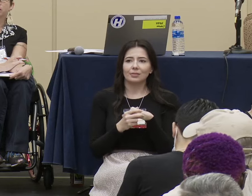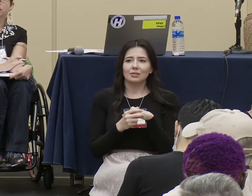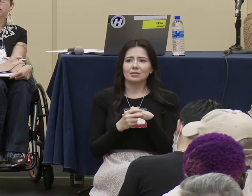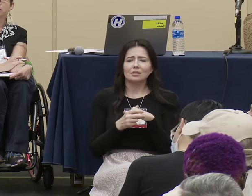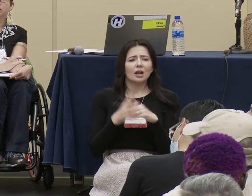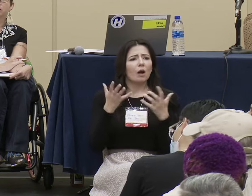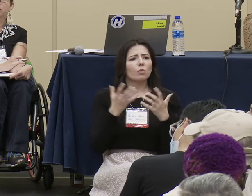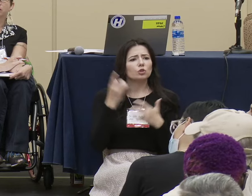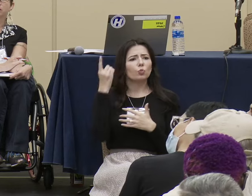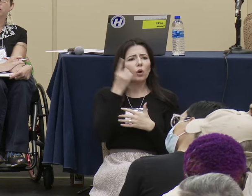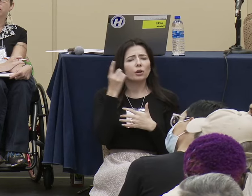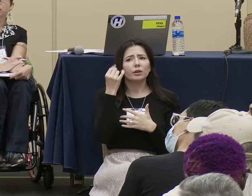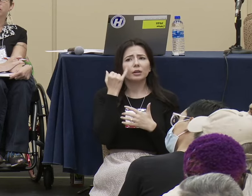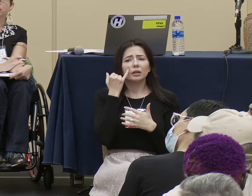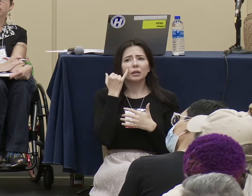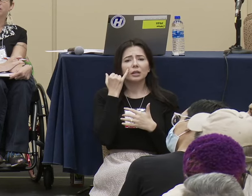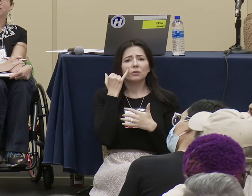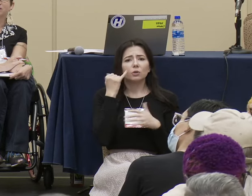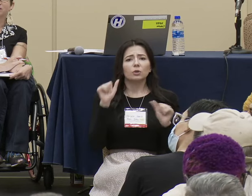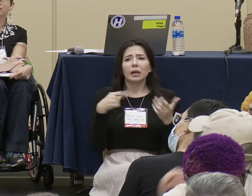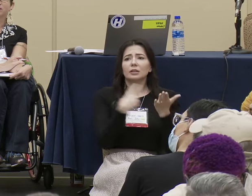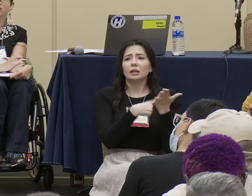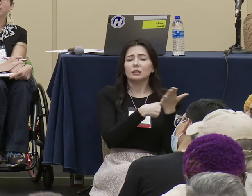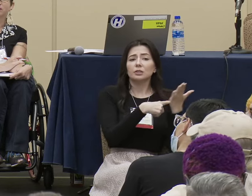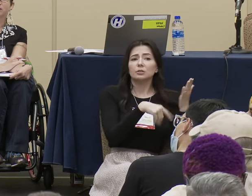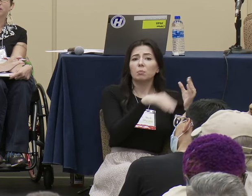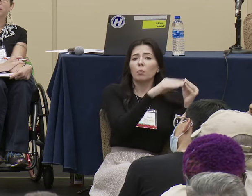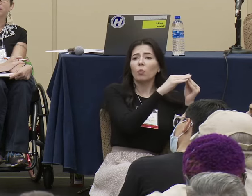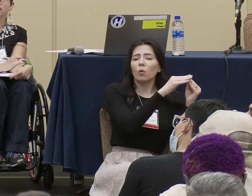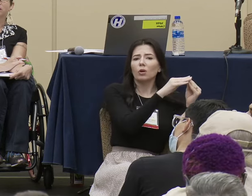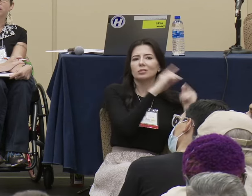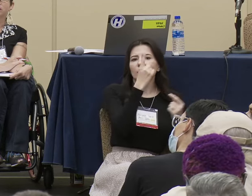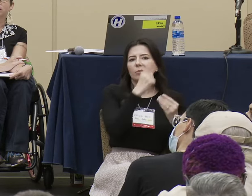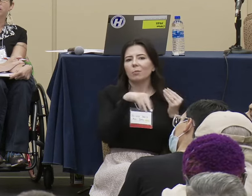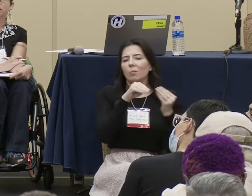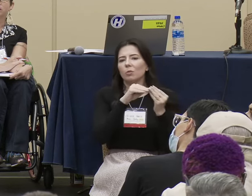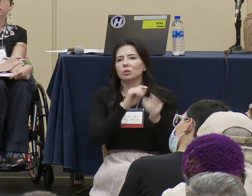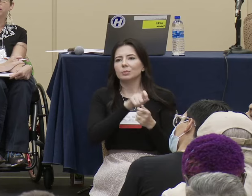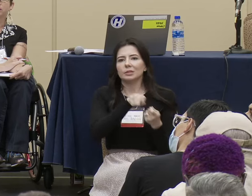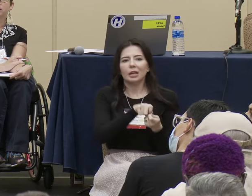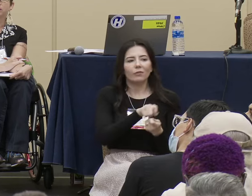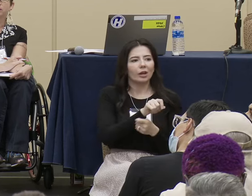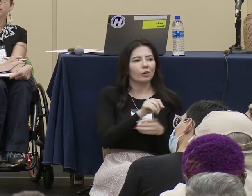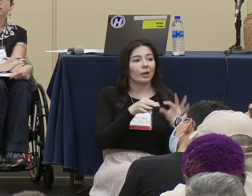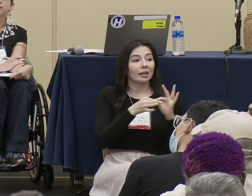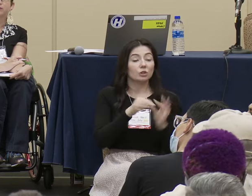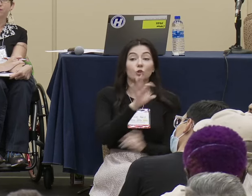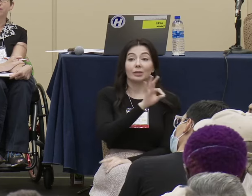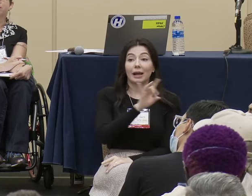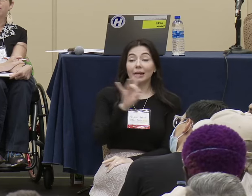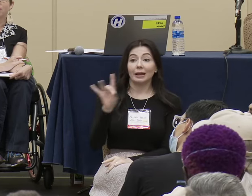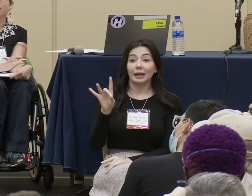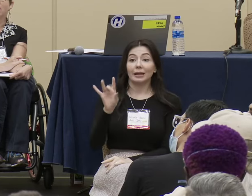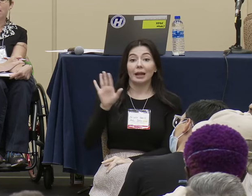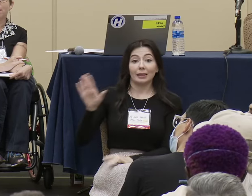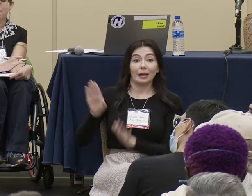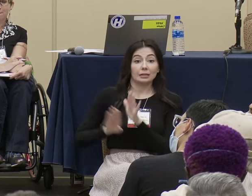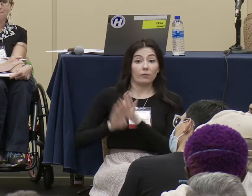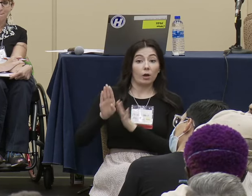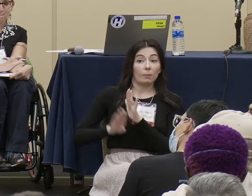I was wondering if you might be able to say more or something more specific about 988 and its